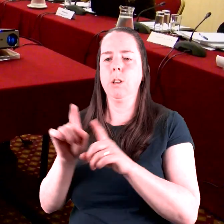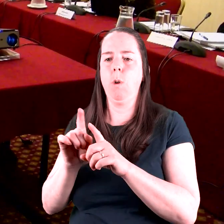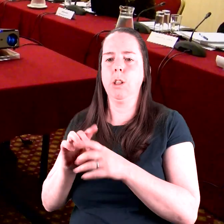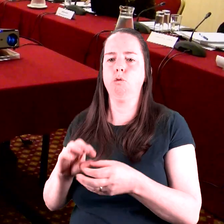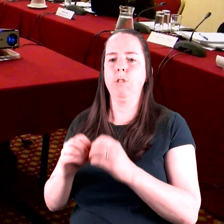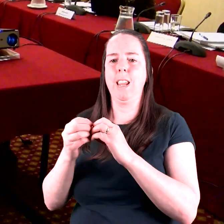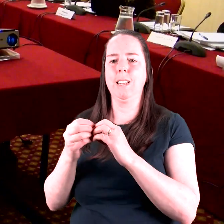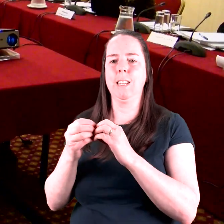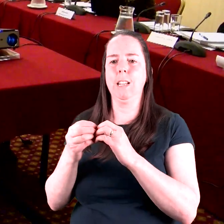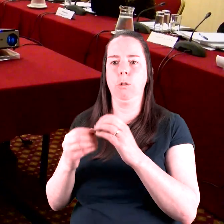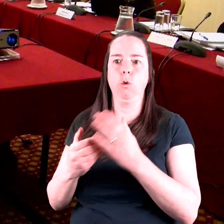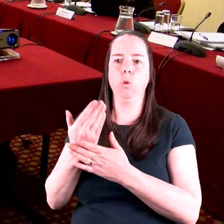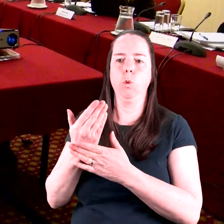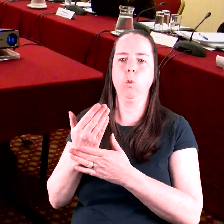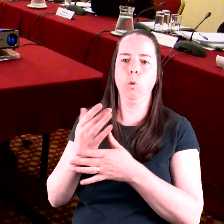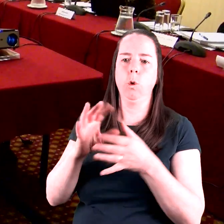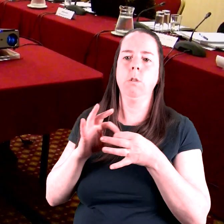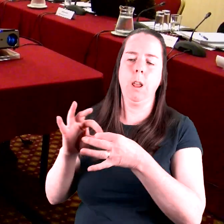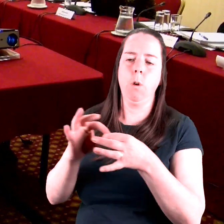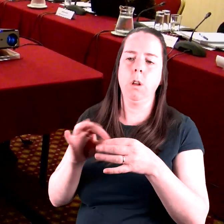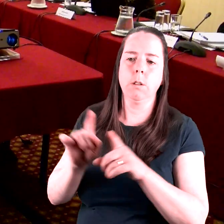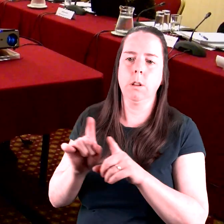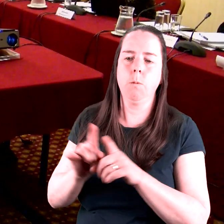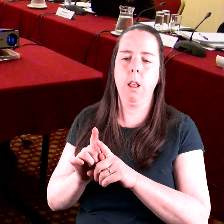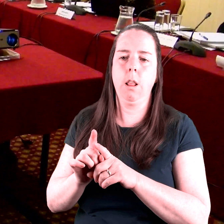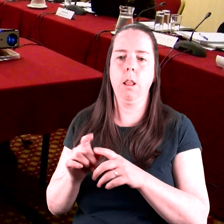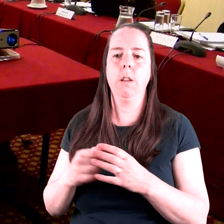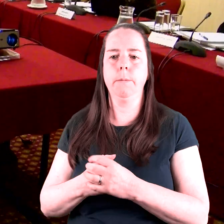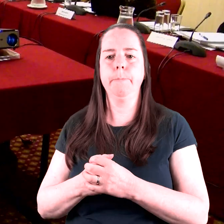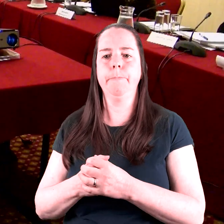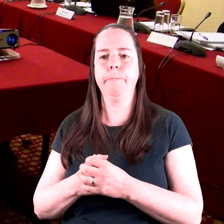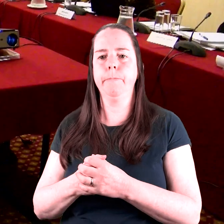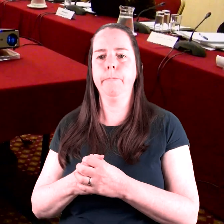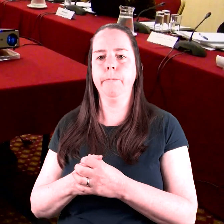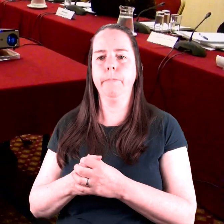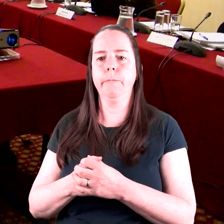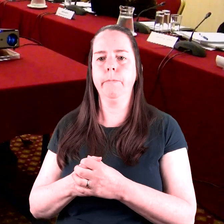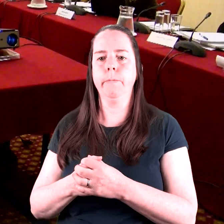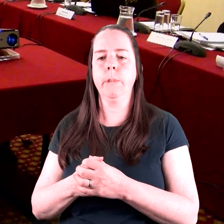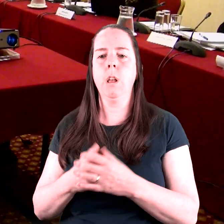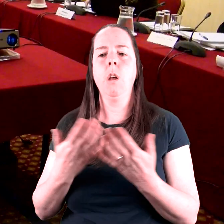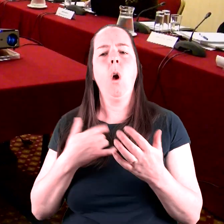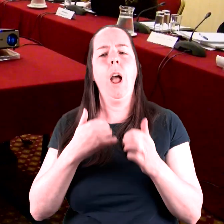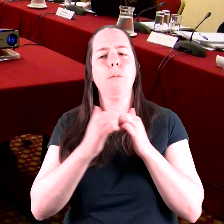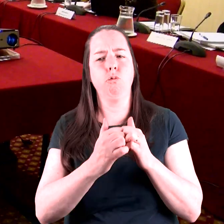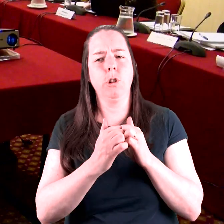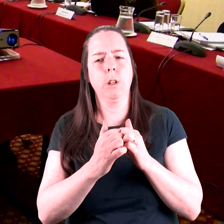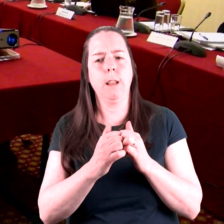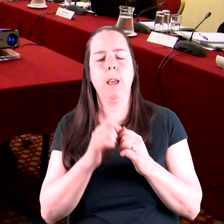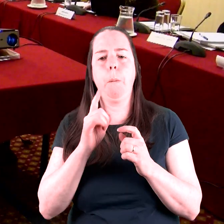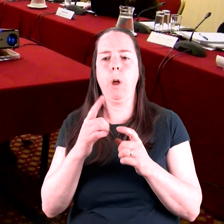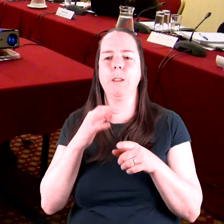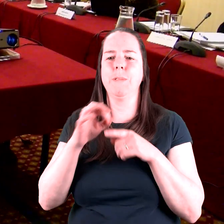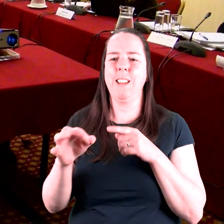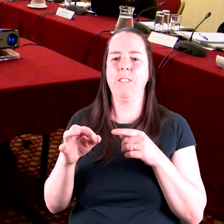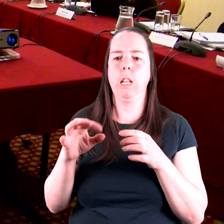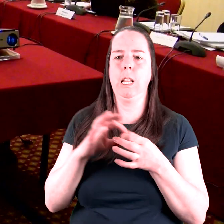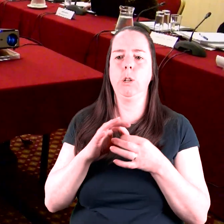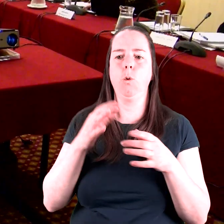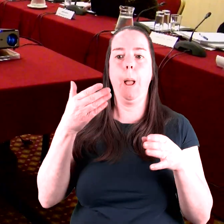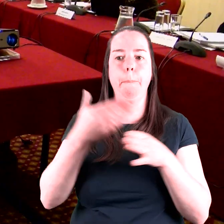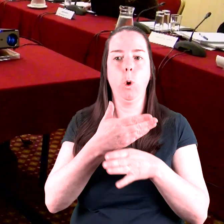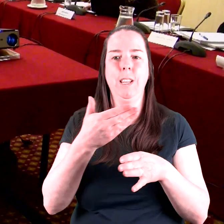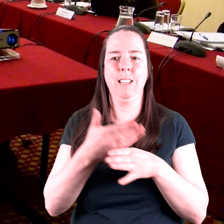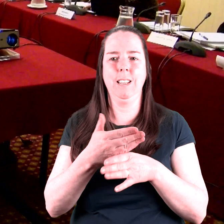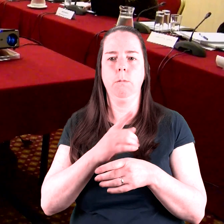well as creating a small level of new ones as well. No, I do appreciate that, but I'm Yeah. specifically about